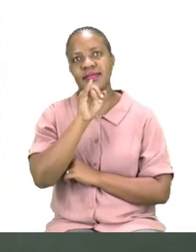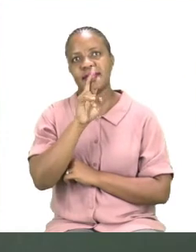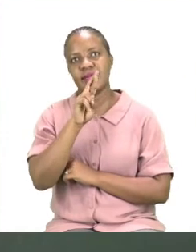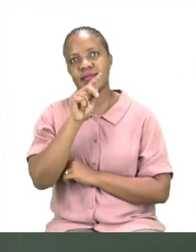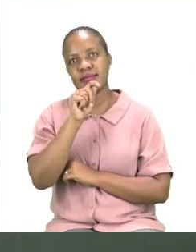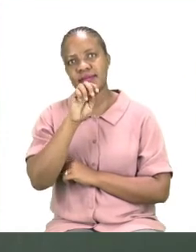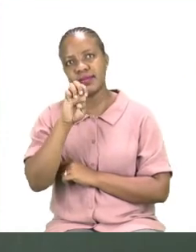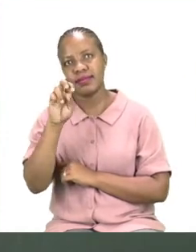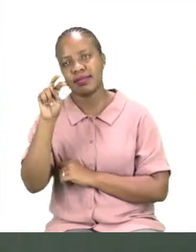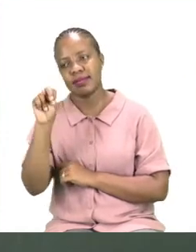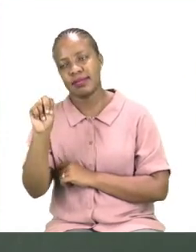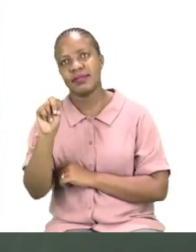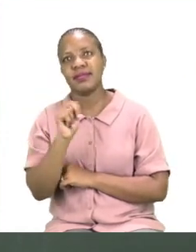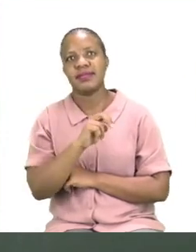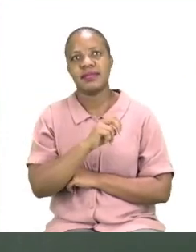13,